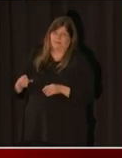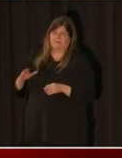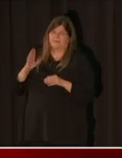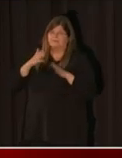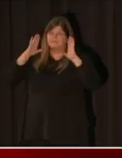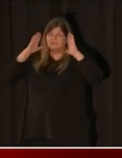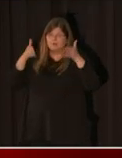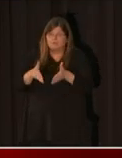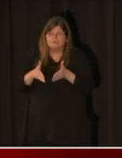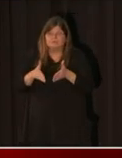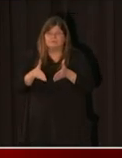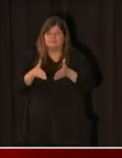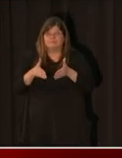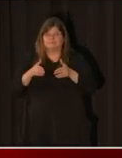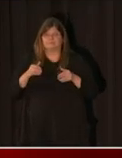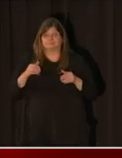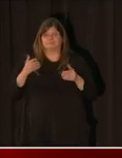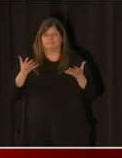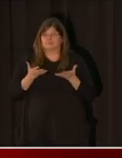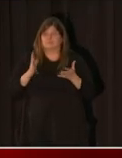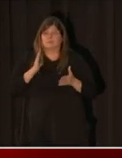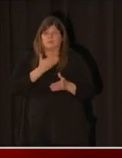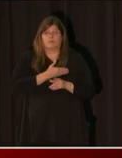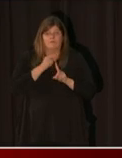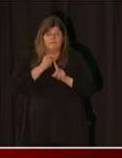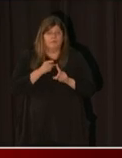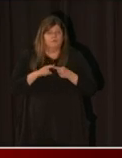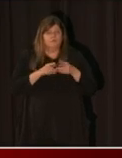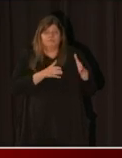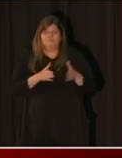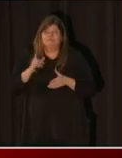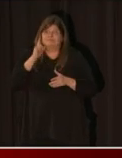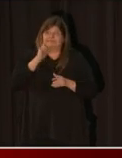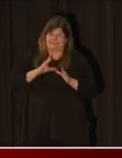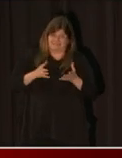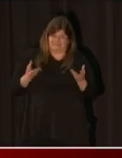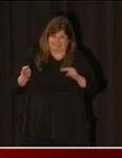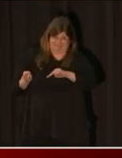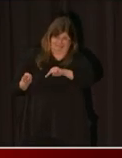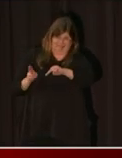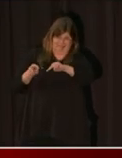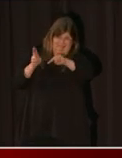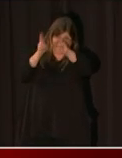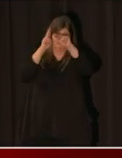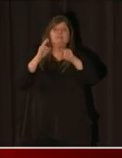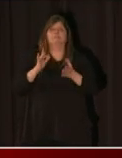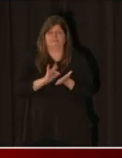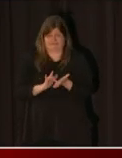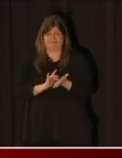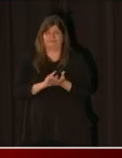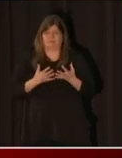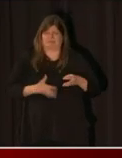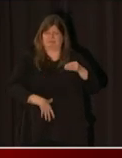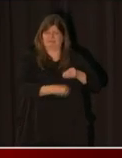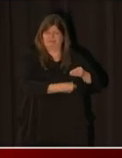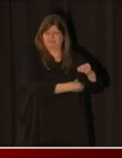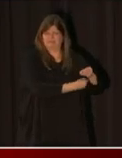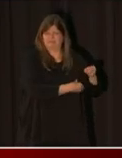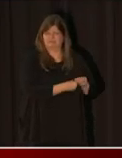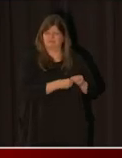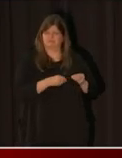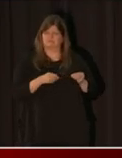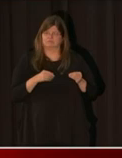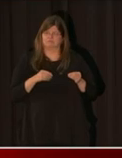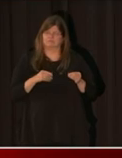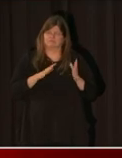planning has been to add the additional beds that we need in hospital settings.